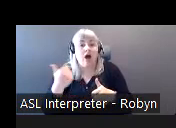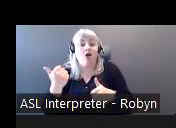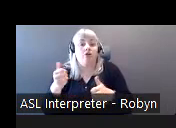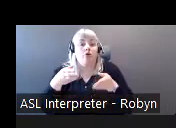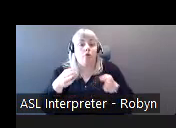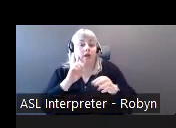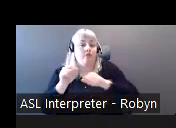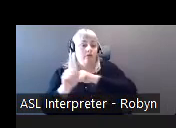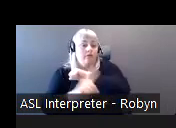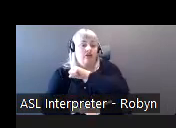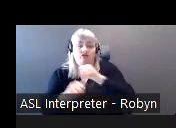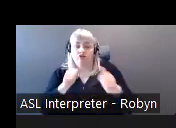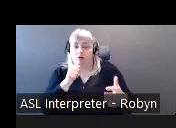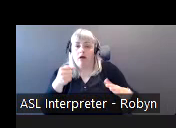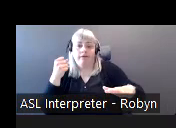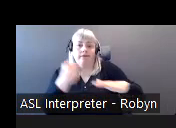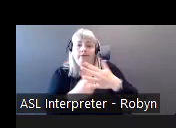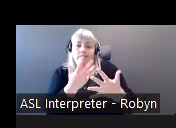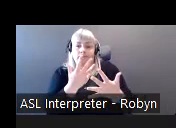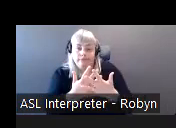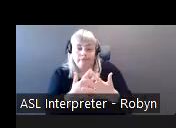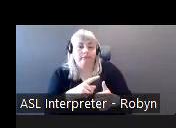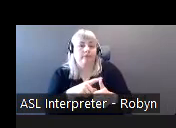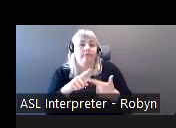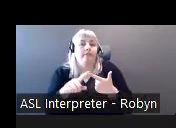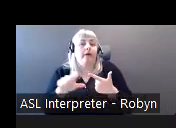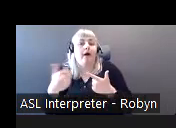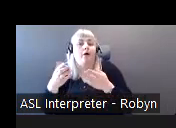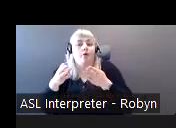non-punitive ways of treating people.